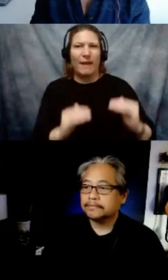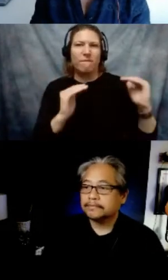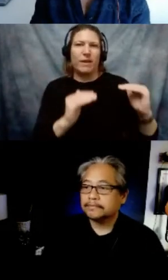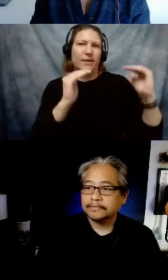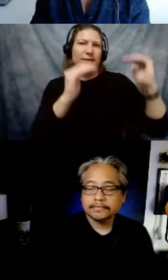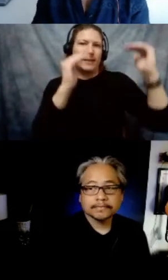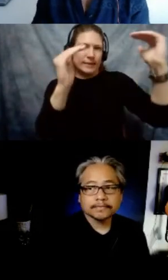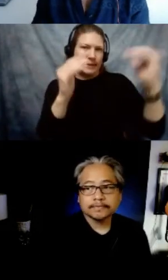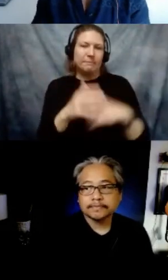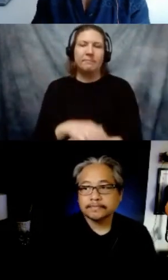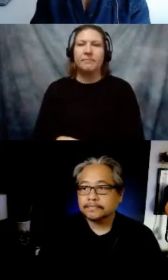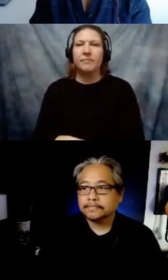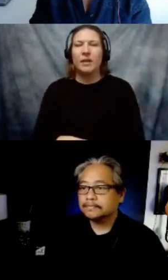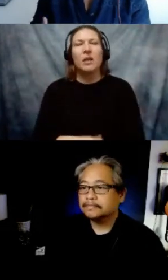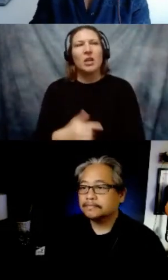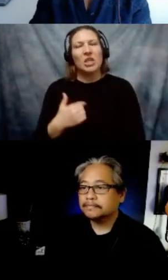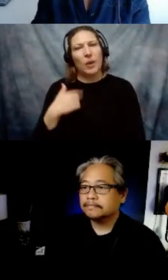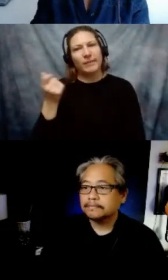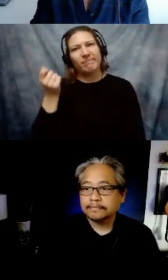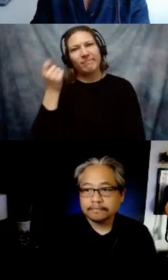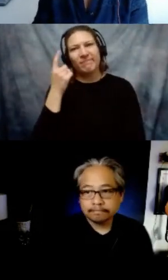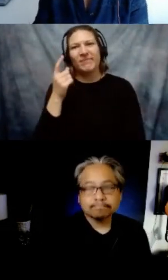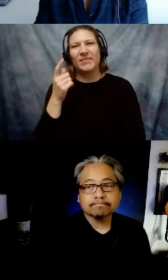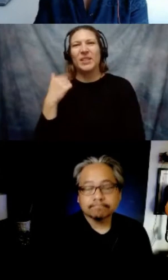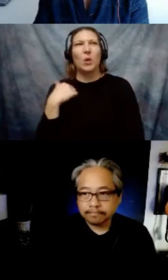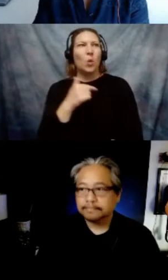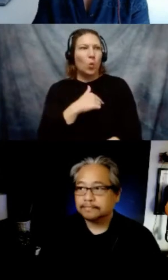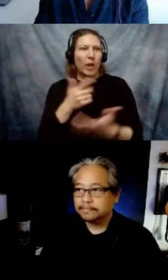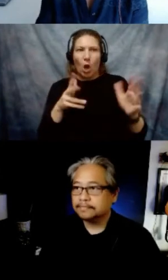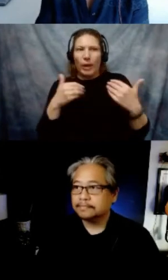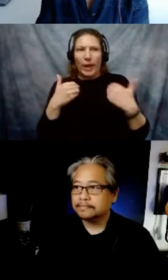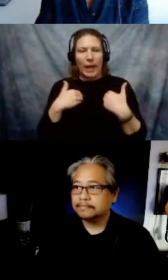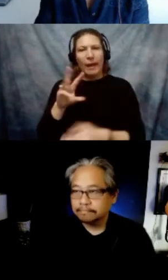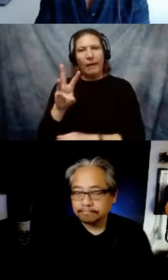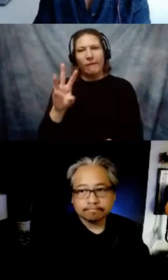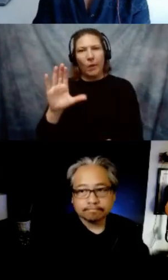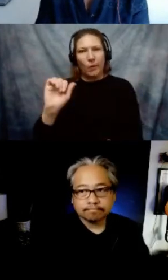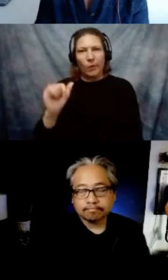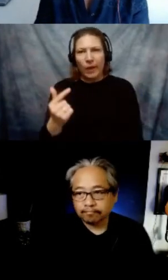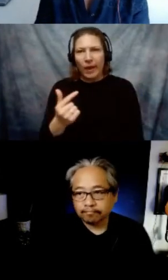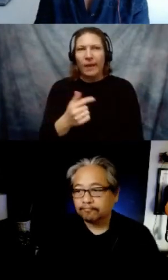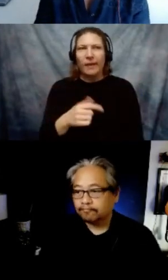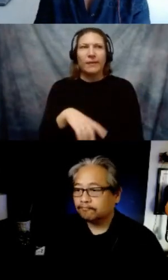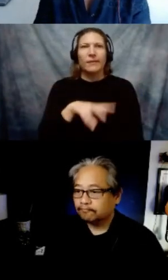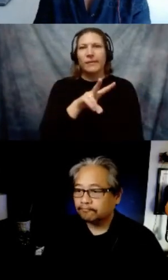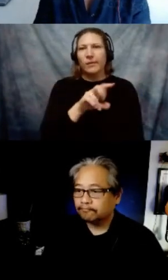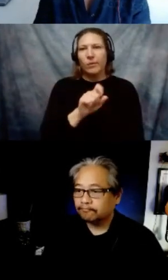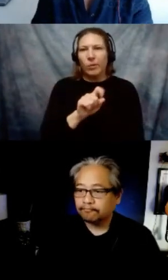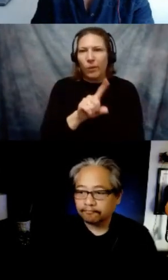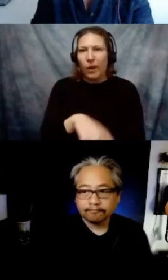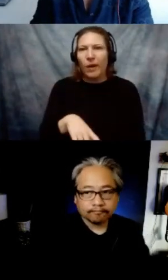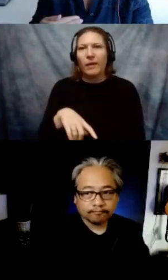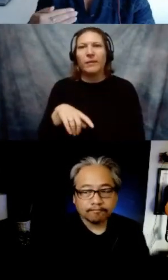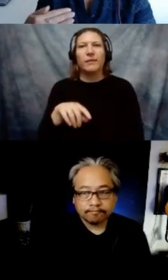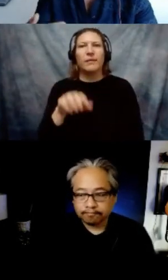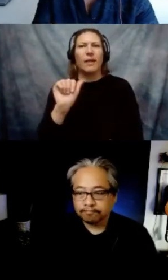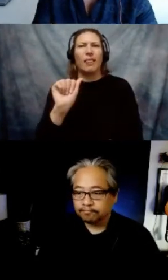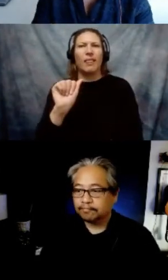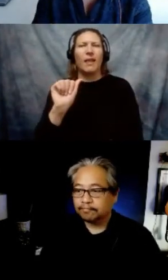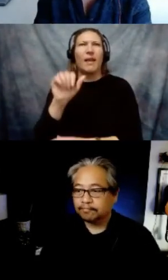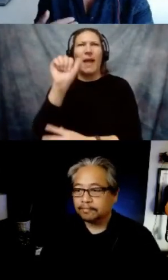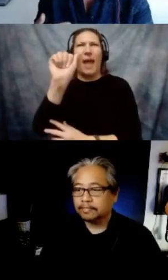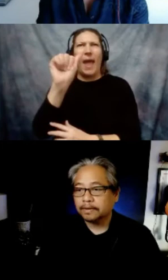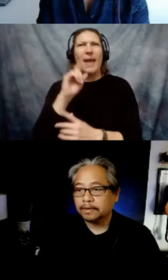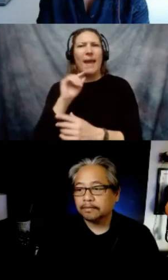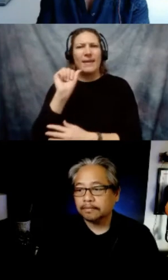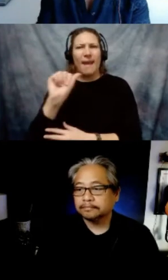2.1, level A and double A is 50 criteria. And I think, I can't remember off the top of my head whether it's 9 or 12 new ones then come in. So it